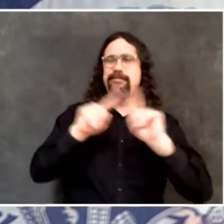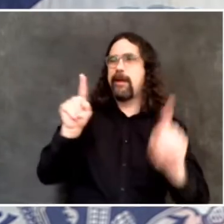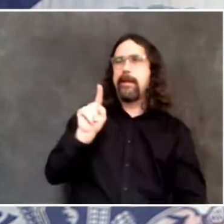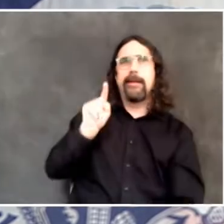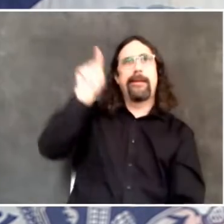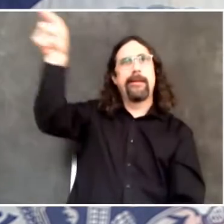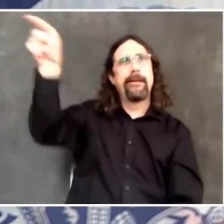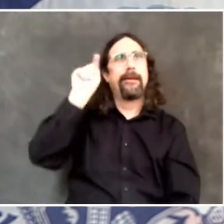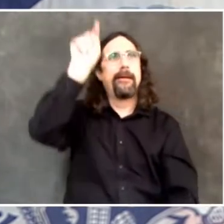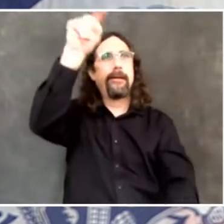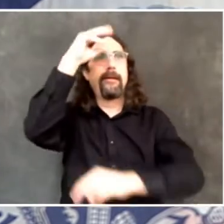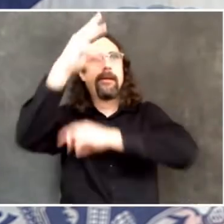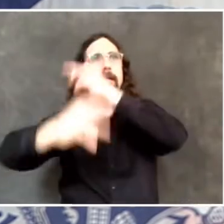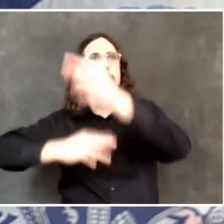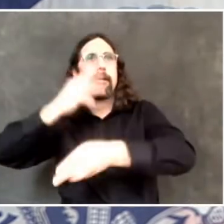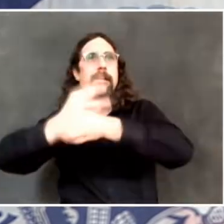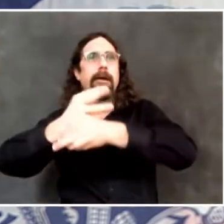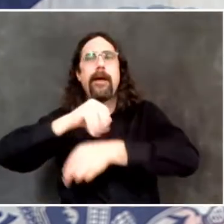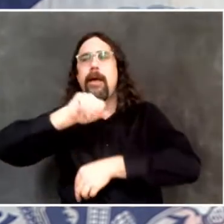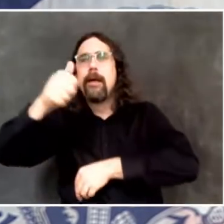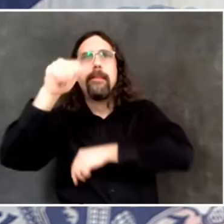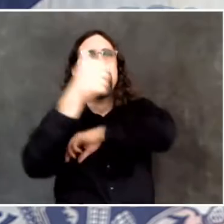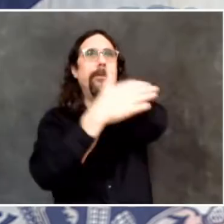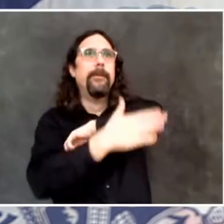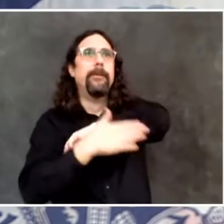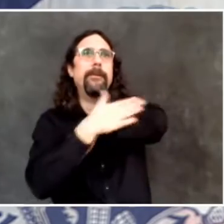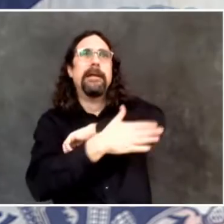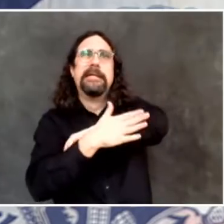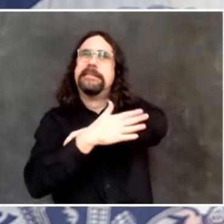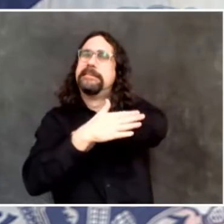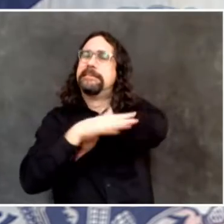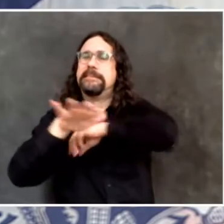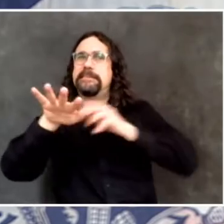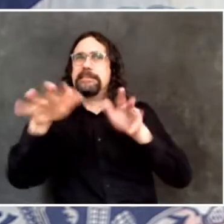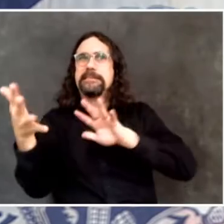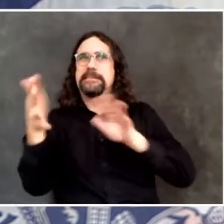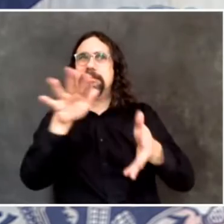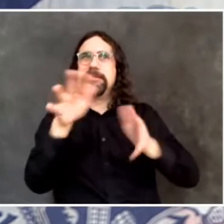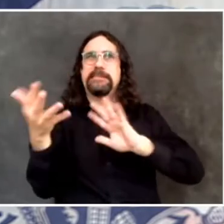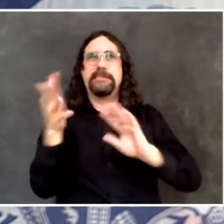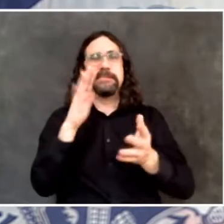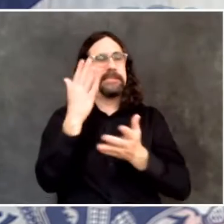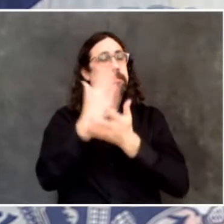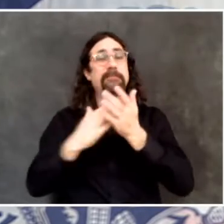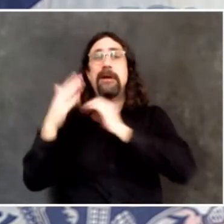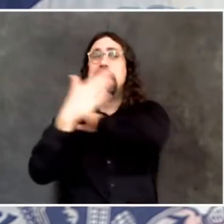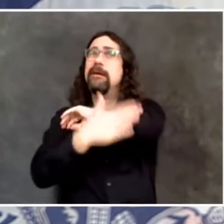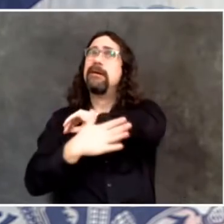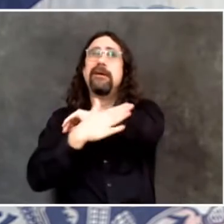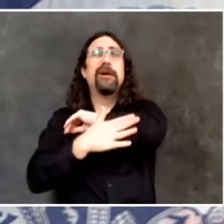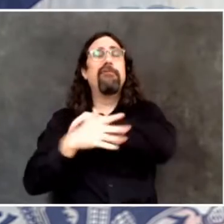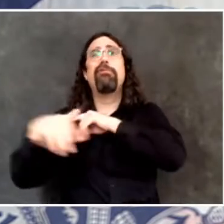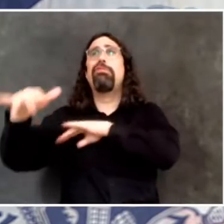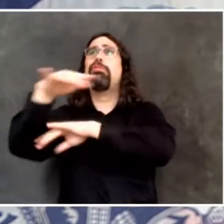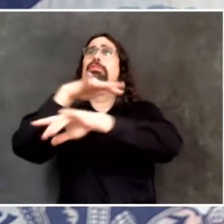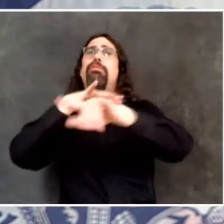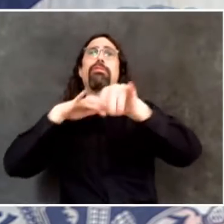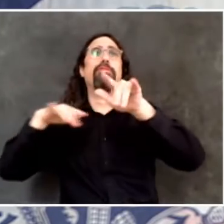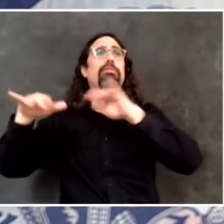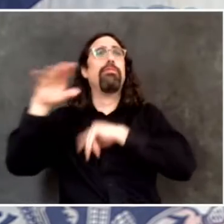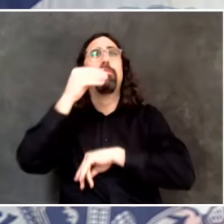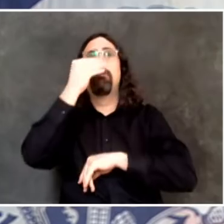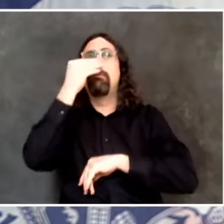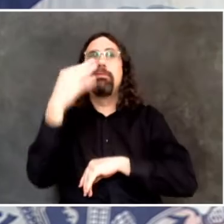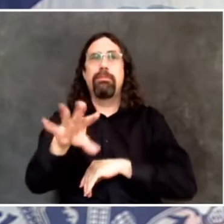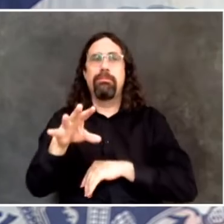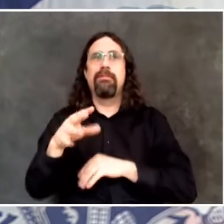door again too early for it to resurge and hurt so many people. So what I'm telling you today